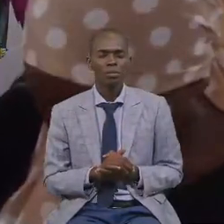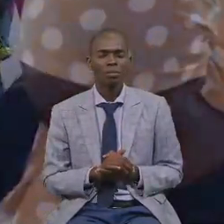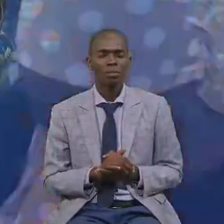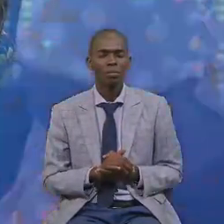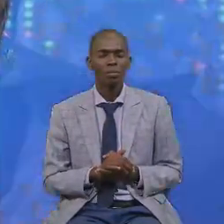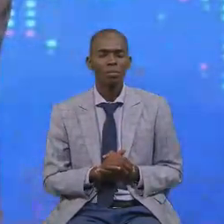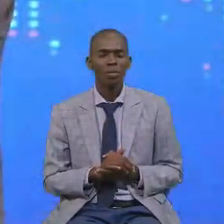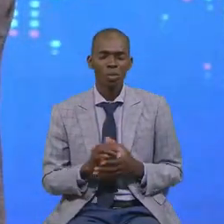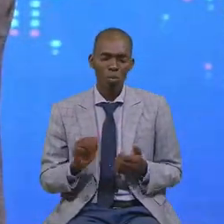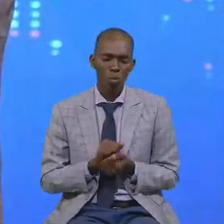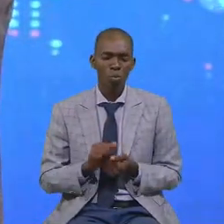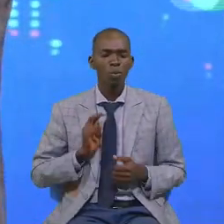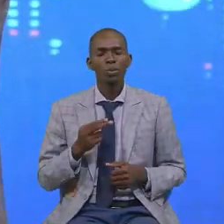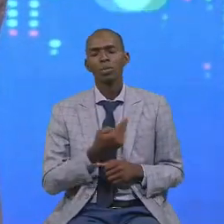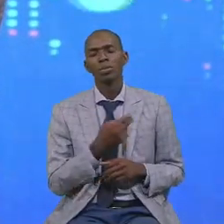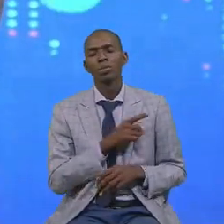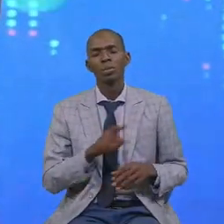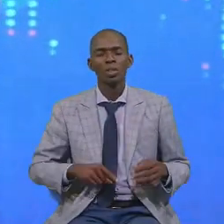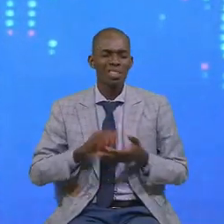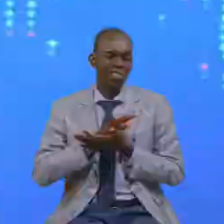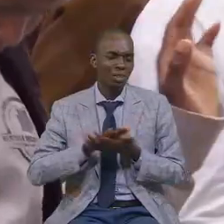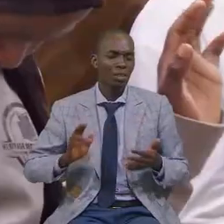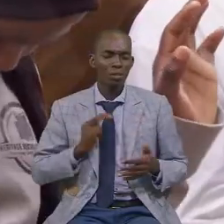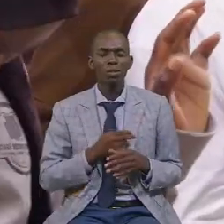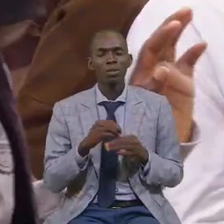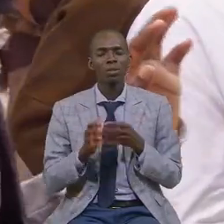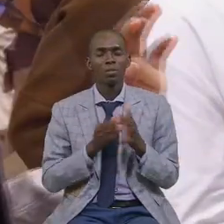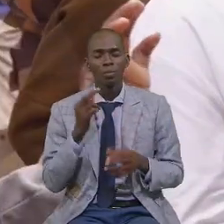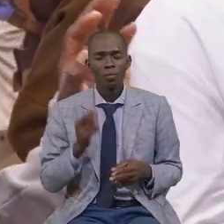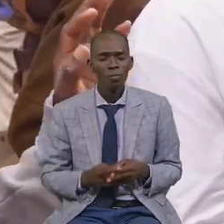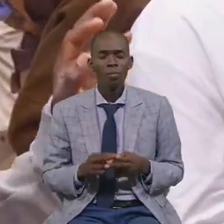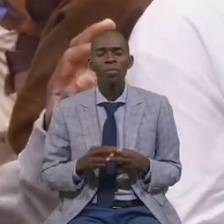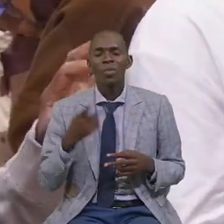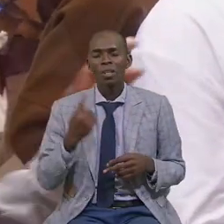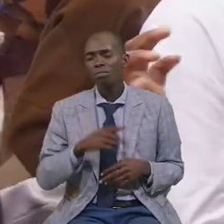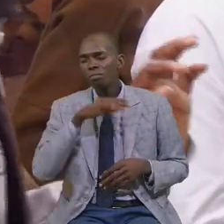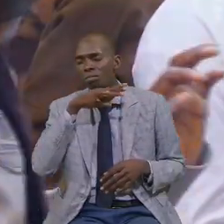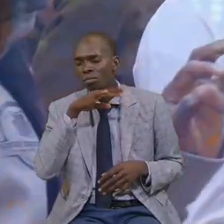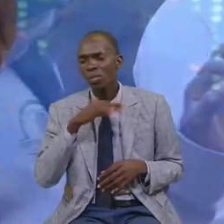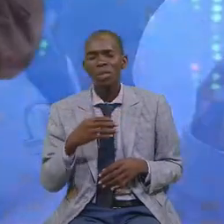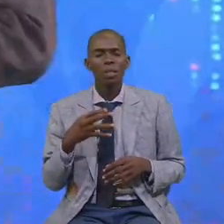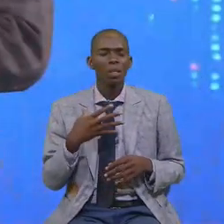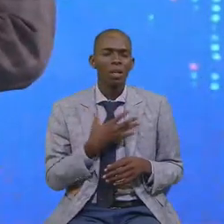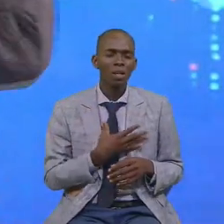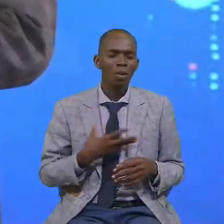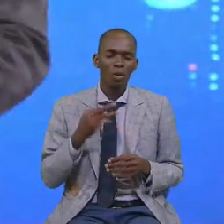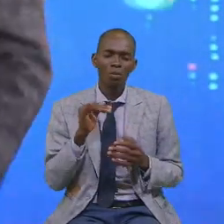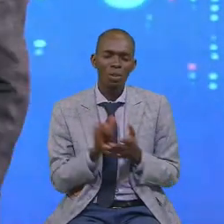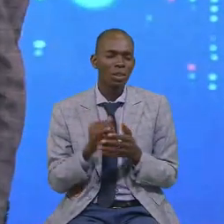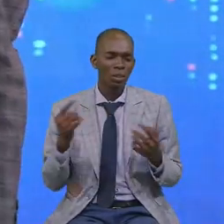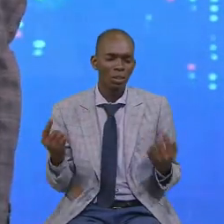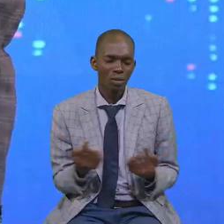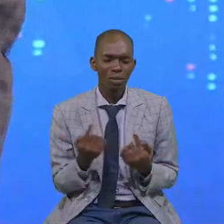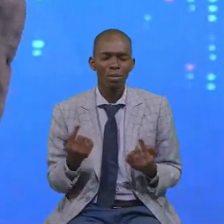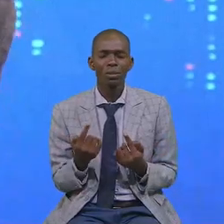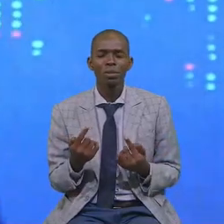Wash up. Cleanse up. The pollution and defilement of that sin from